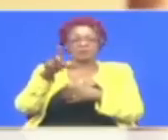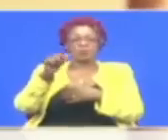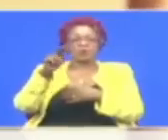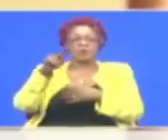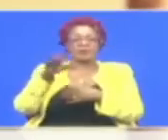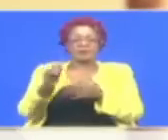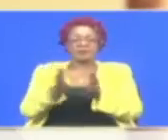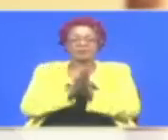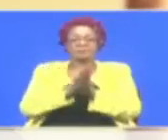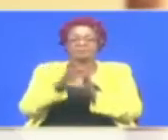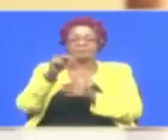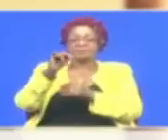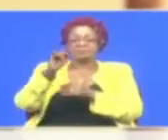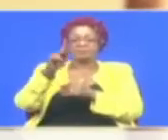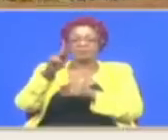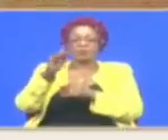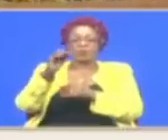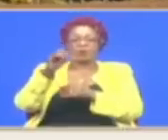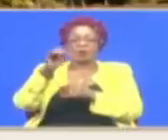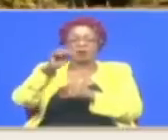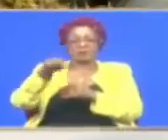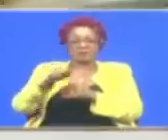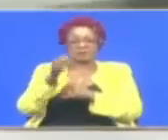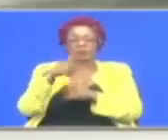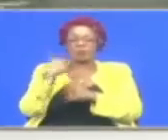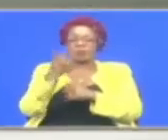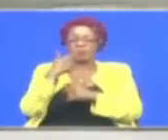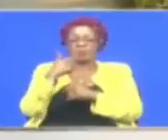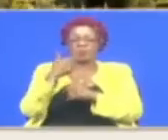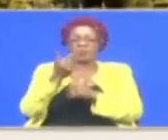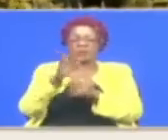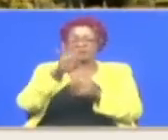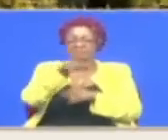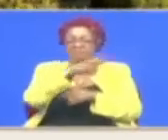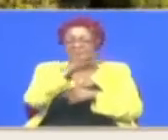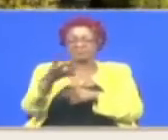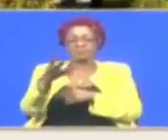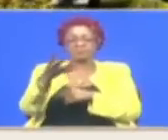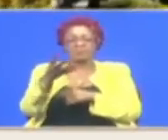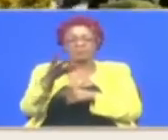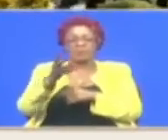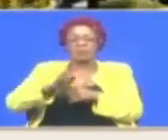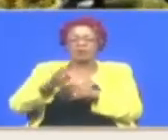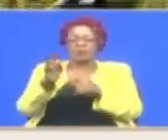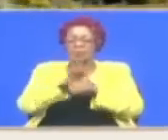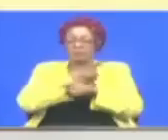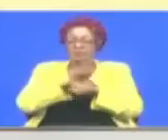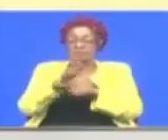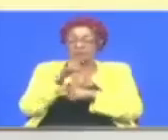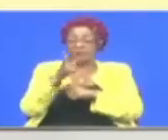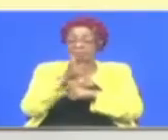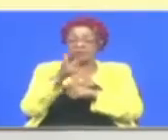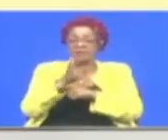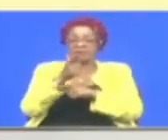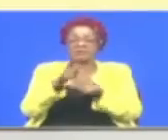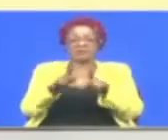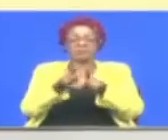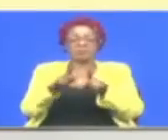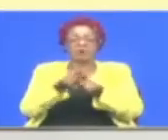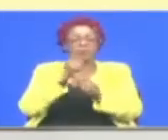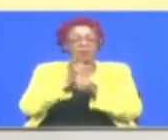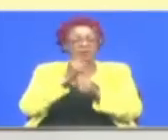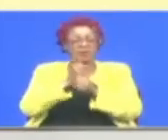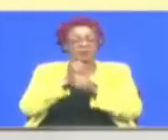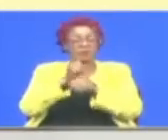and Nicholas Oteno Abongo, who are in police custody, were manning the security cameras and were on the duty on